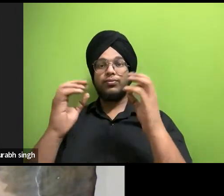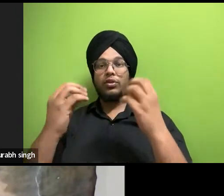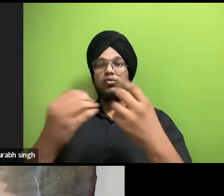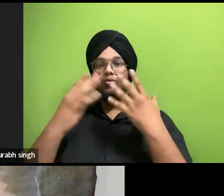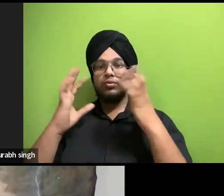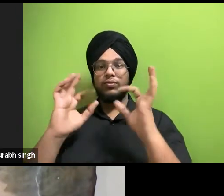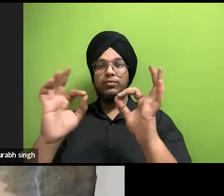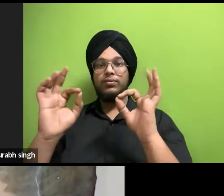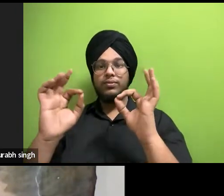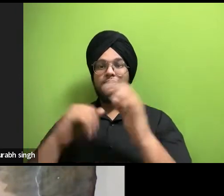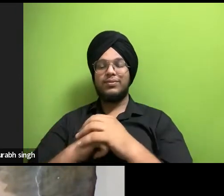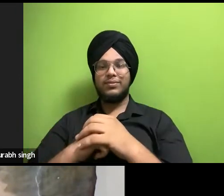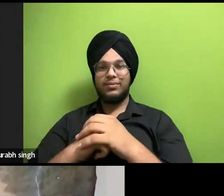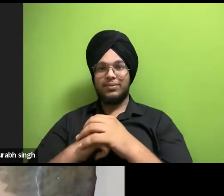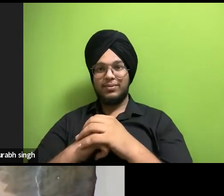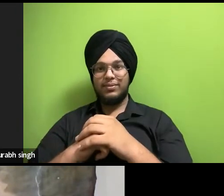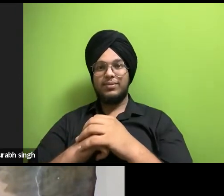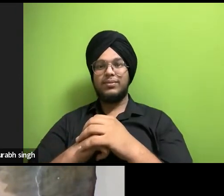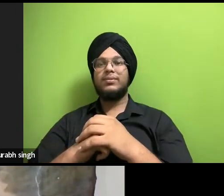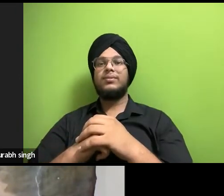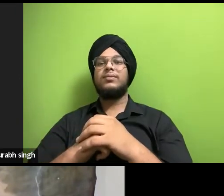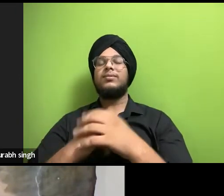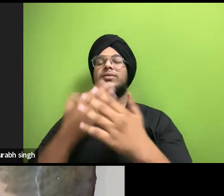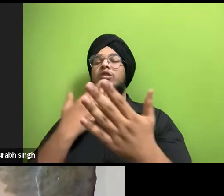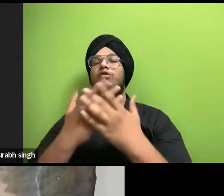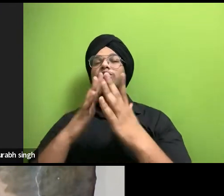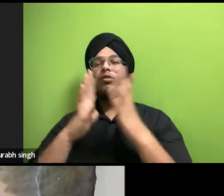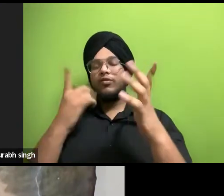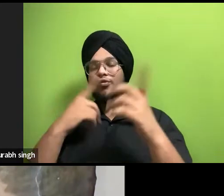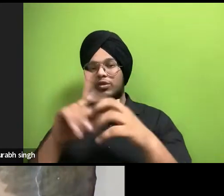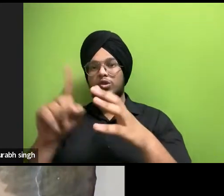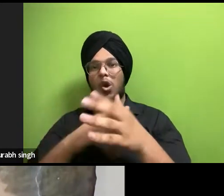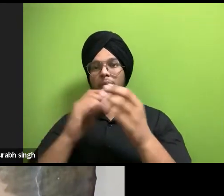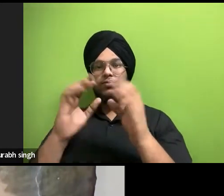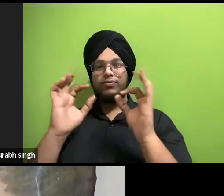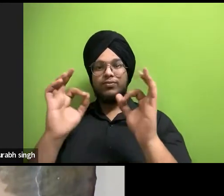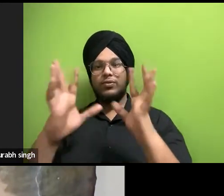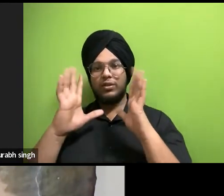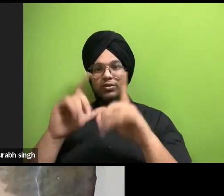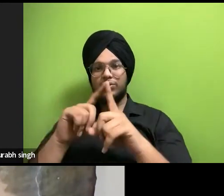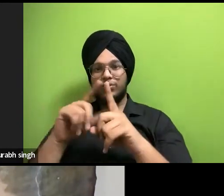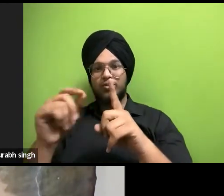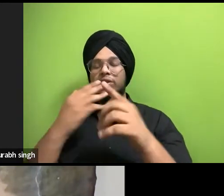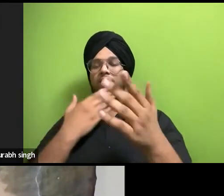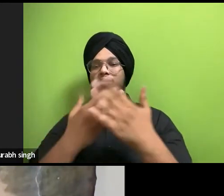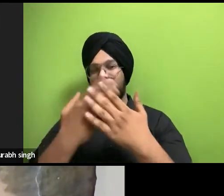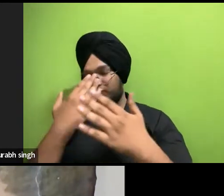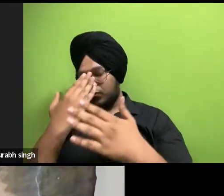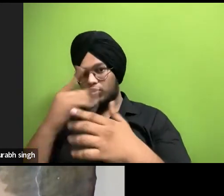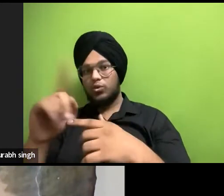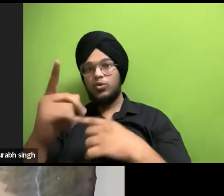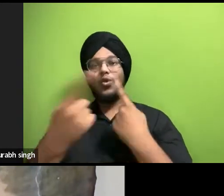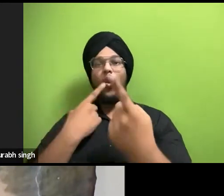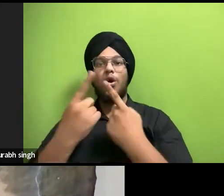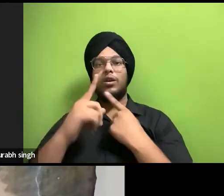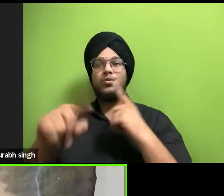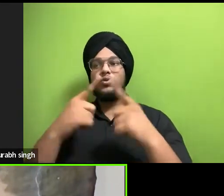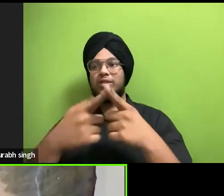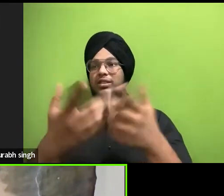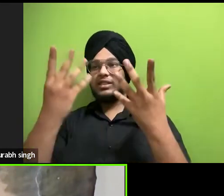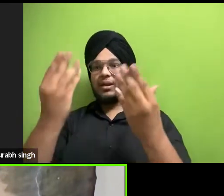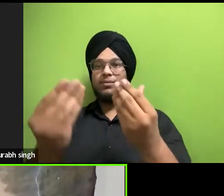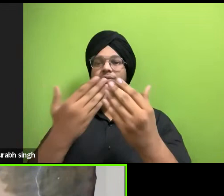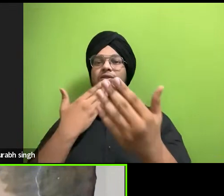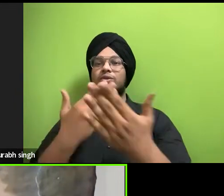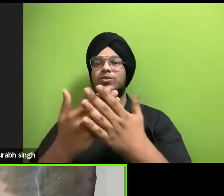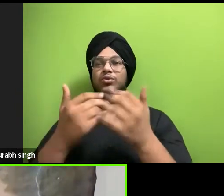inspired from. So thank you for the wonderful job you've done there. And thank you for talking to us this evening. Thank